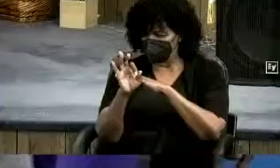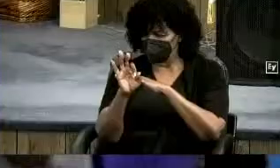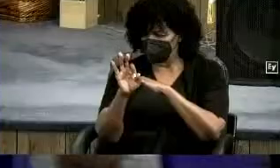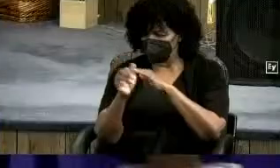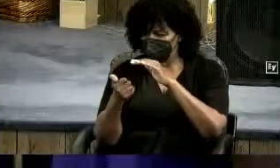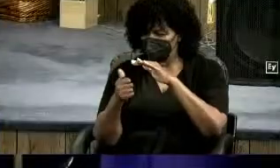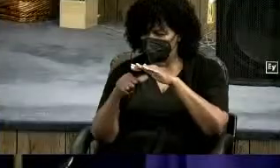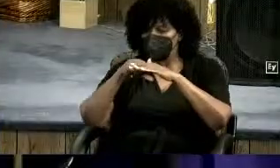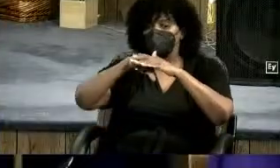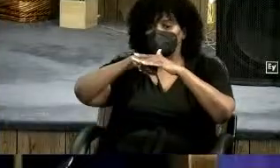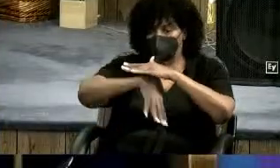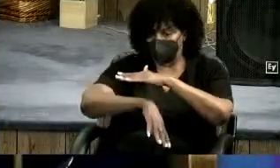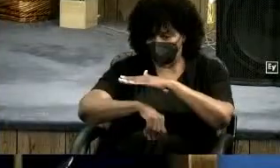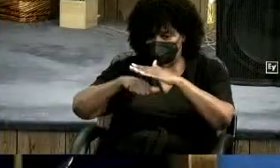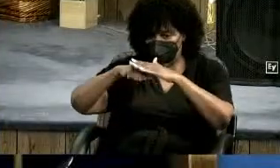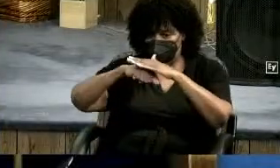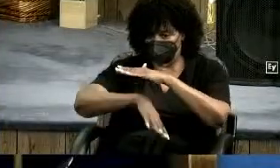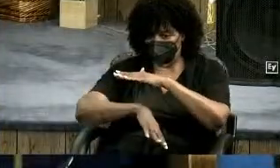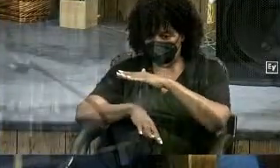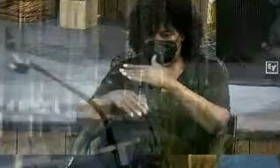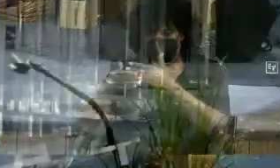born.